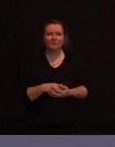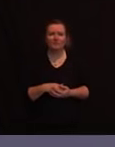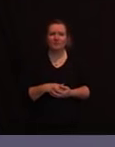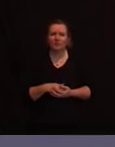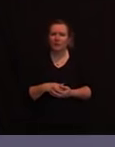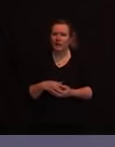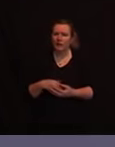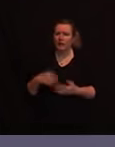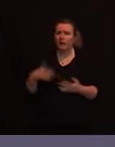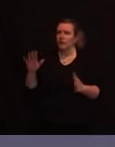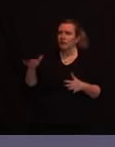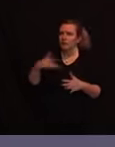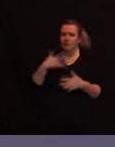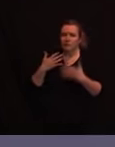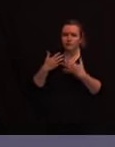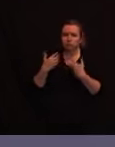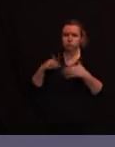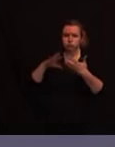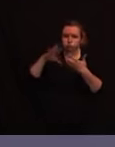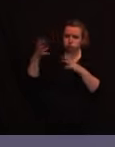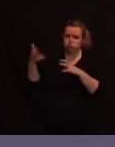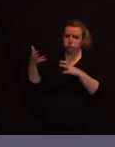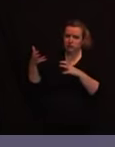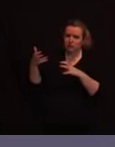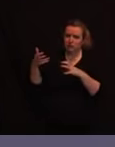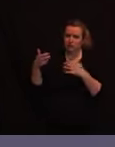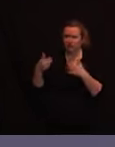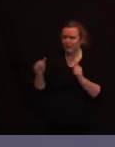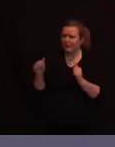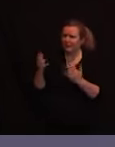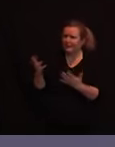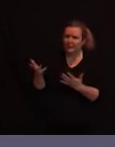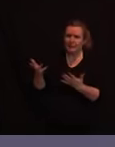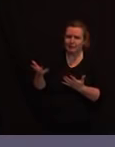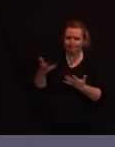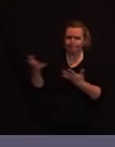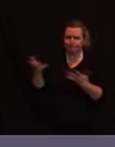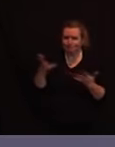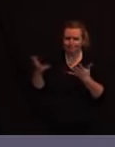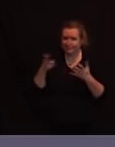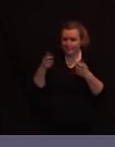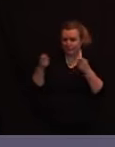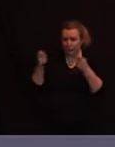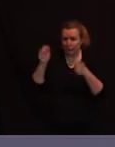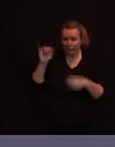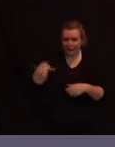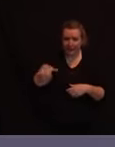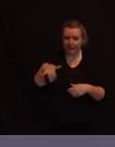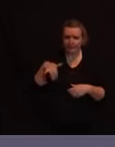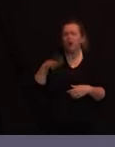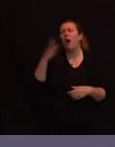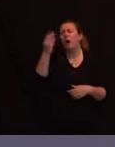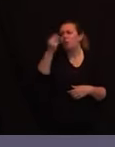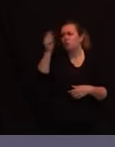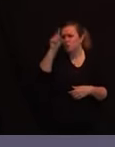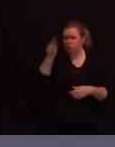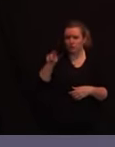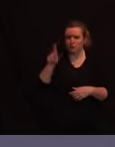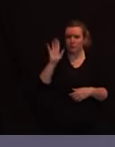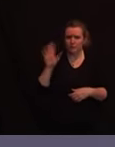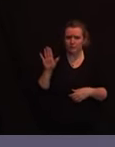change, but I'm trying to deal with it. Couple of questions. We've heard a lot about the